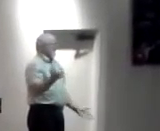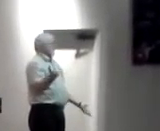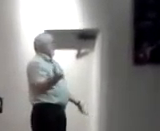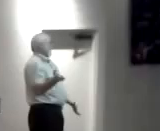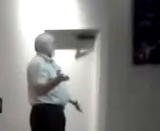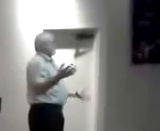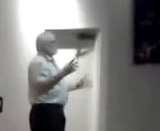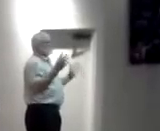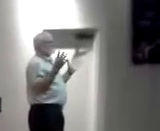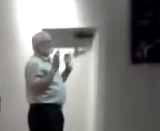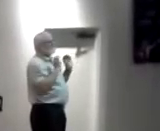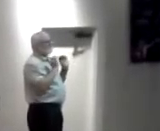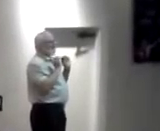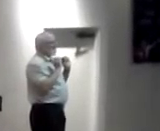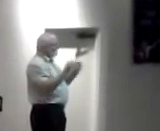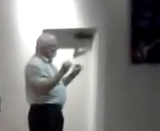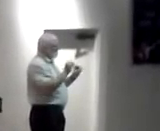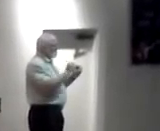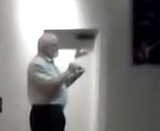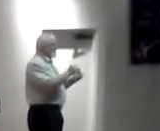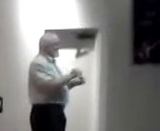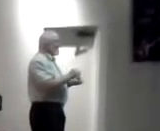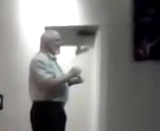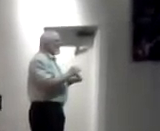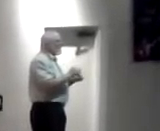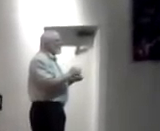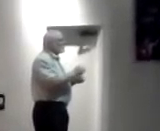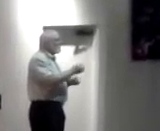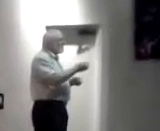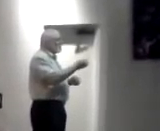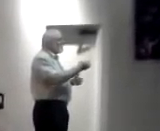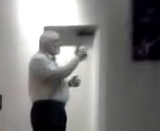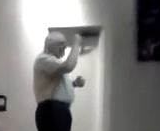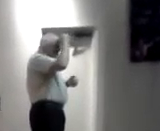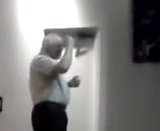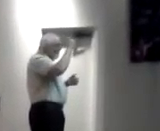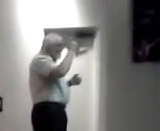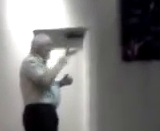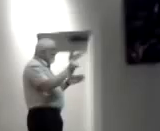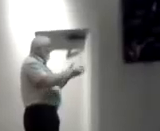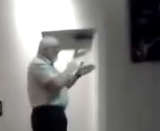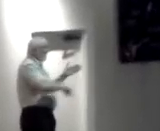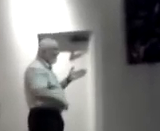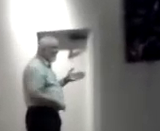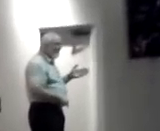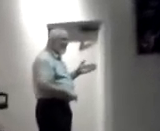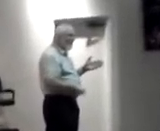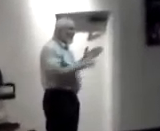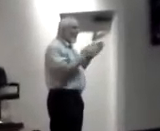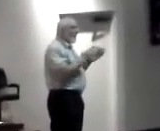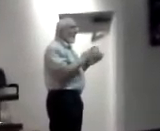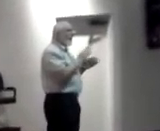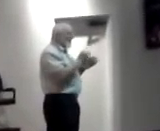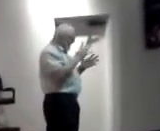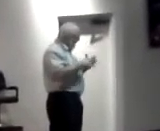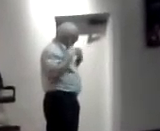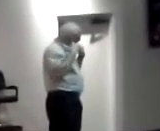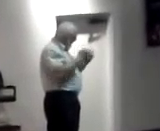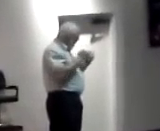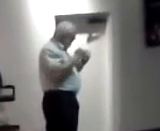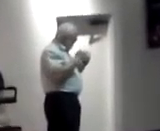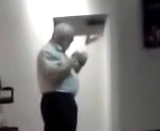courage and takes very little smarts, really, to be a critic. But it takes a great deal of courage and a great deal of insight to find